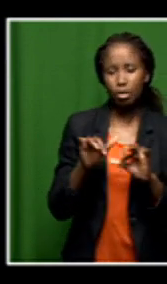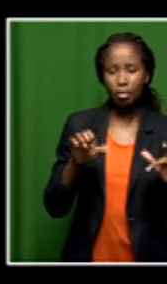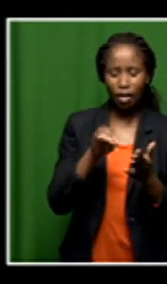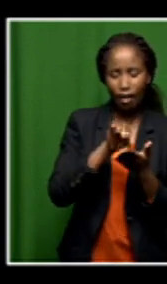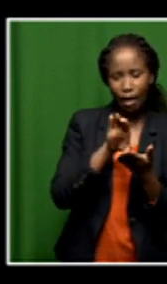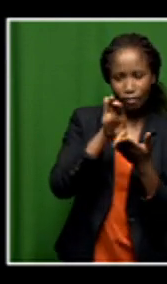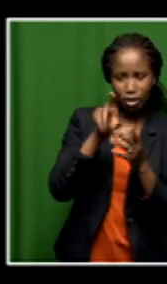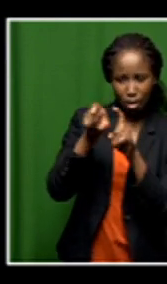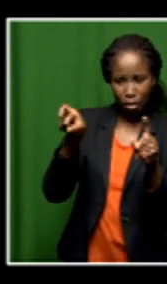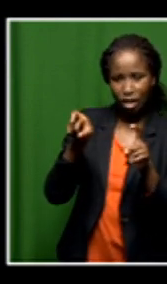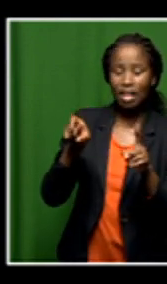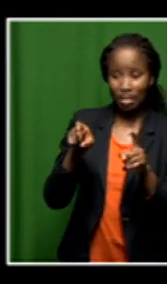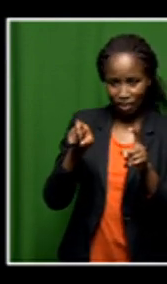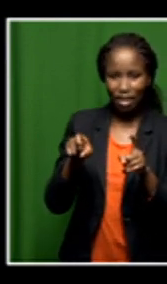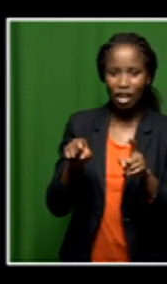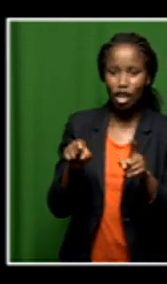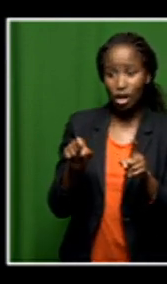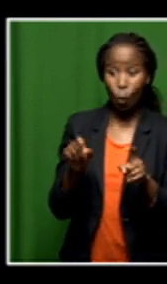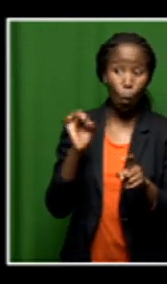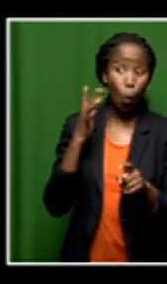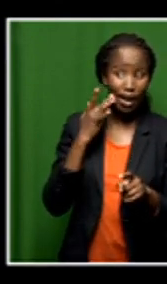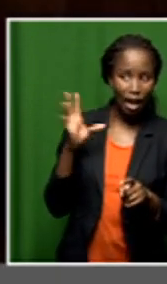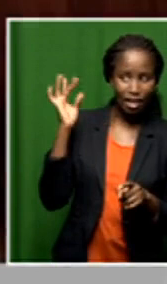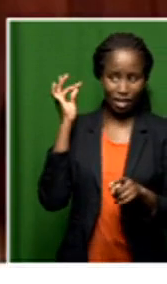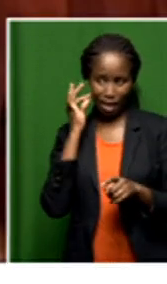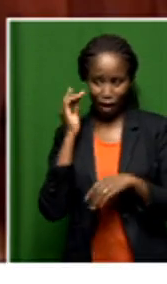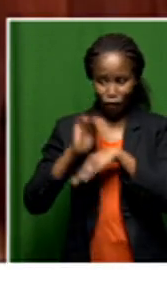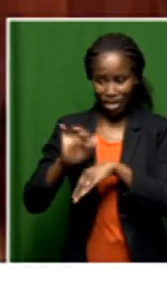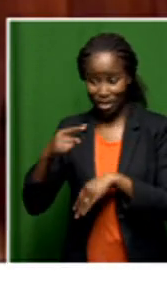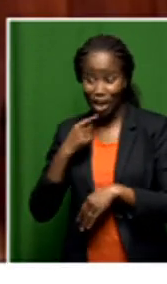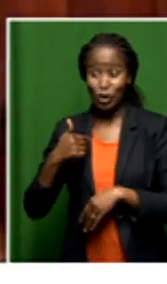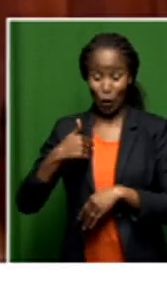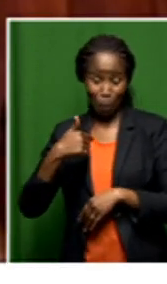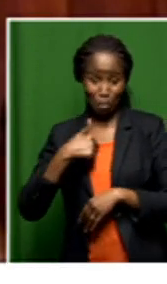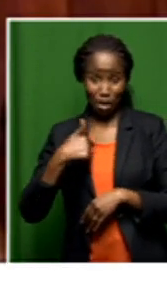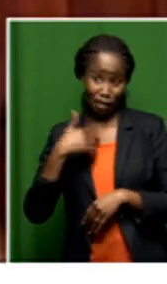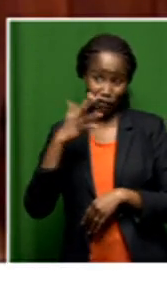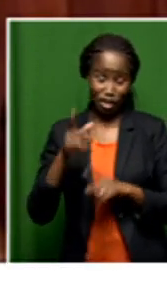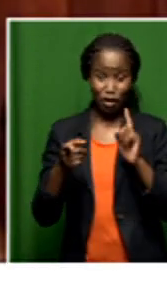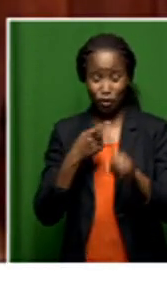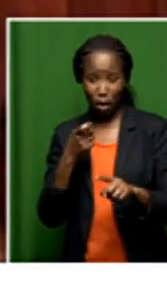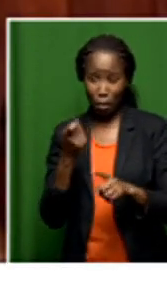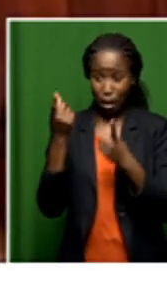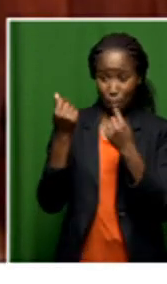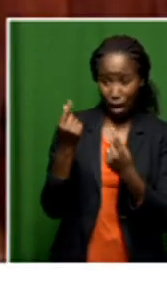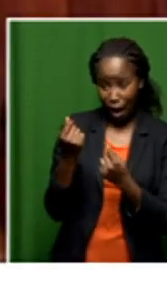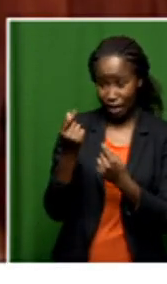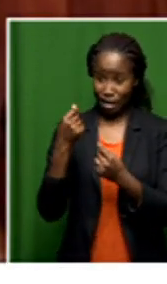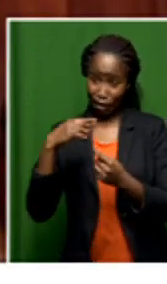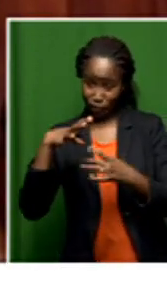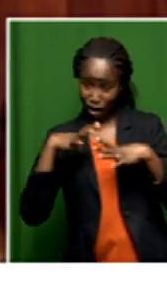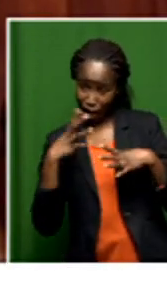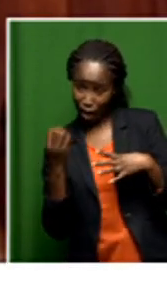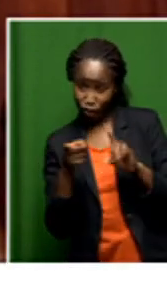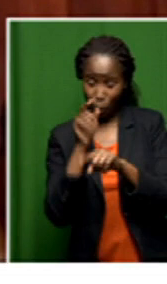about their friends telling you that they've just made, doubled their money on a cryptocurrency, or they've just bought a share in the States